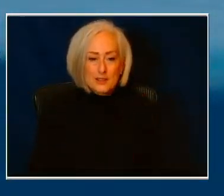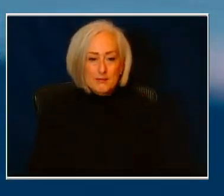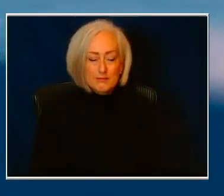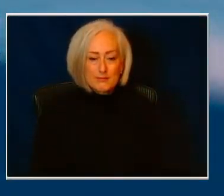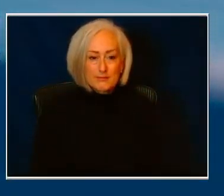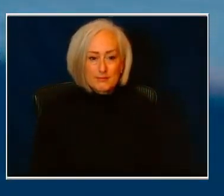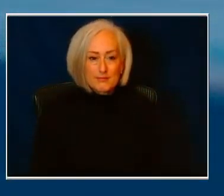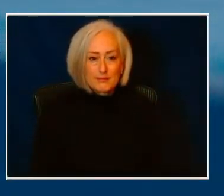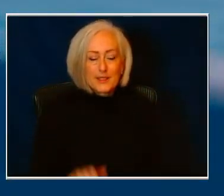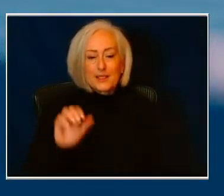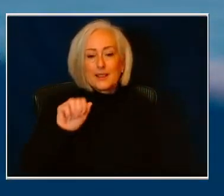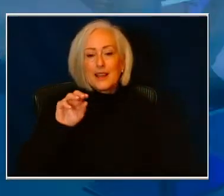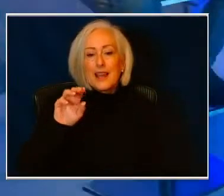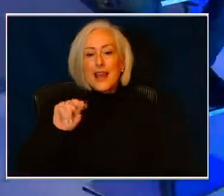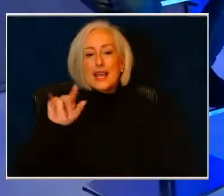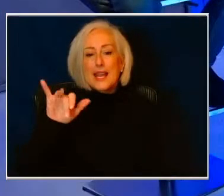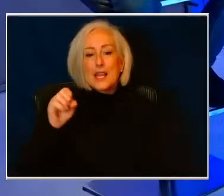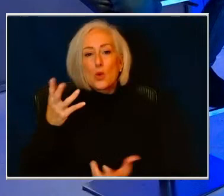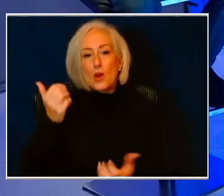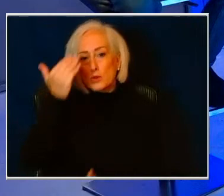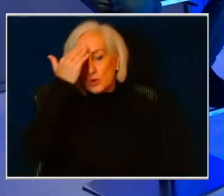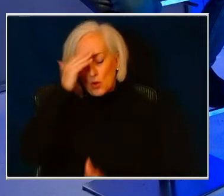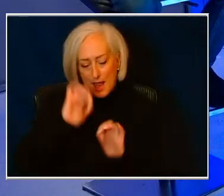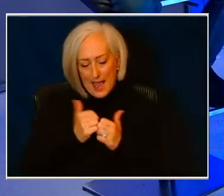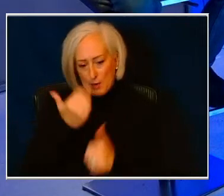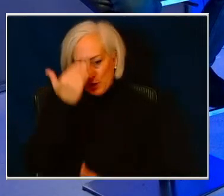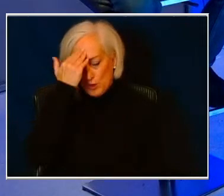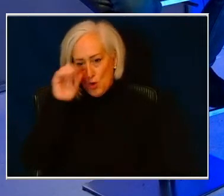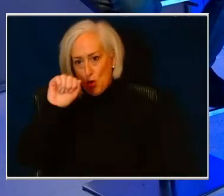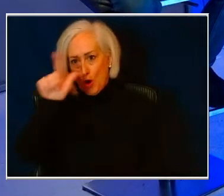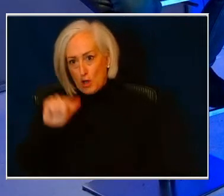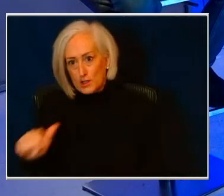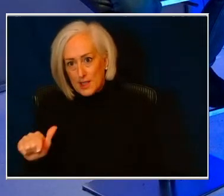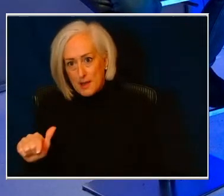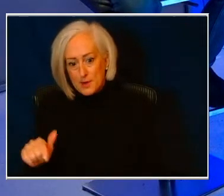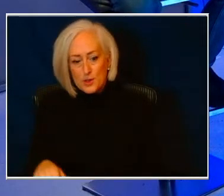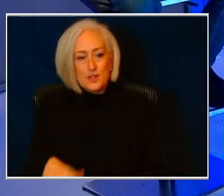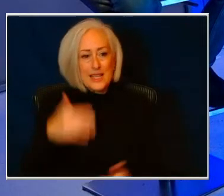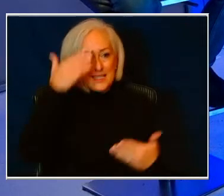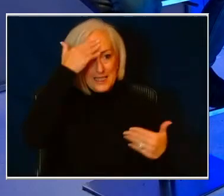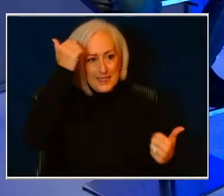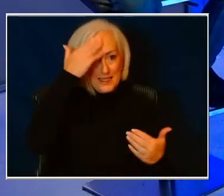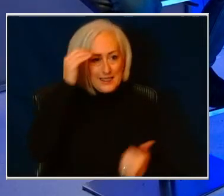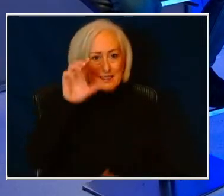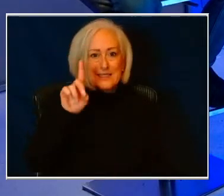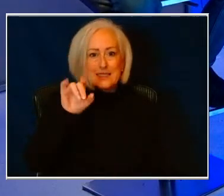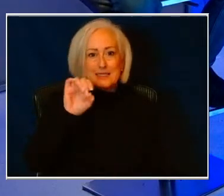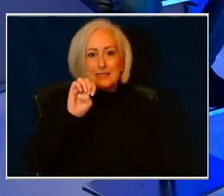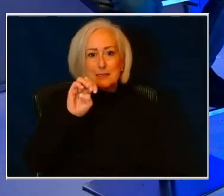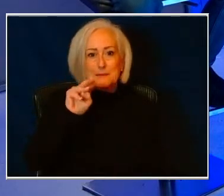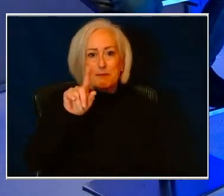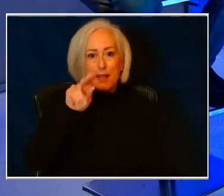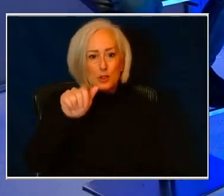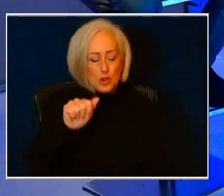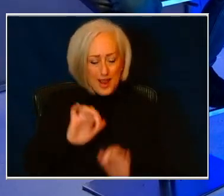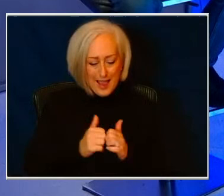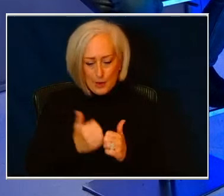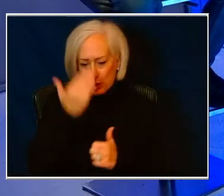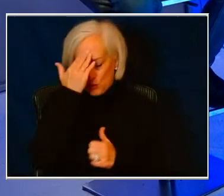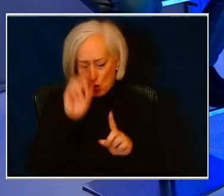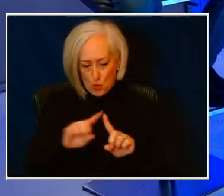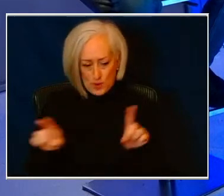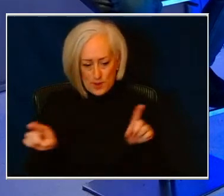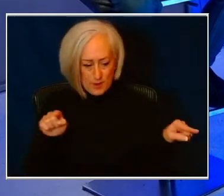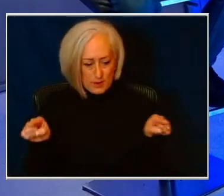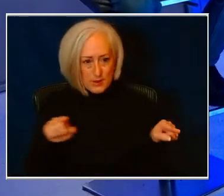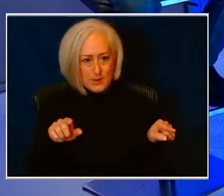wants to know, how do you tell Alzheimer's and dementia from just normal forgetfulness? Dr. C or I think Dr. I will Burns? refer the Dr. Burns. Because